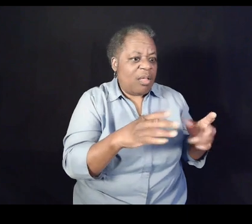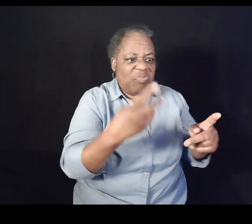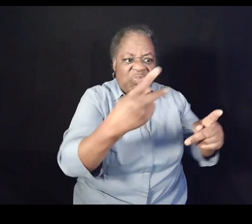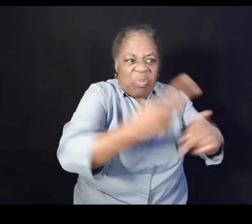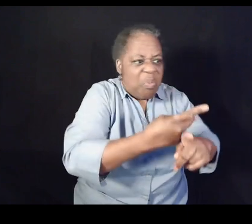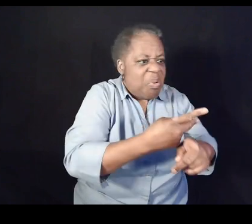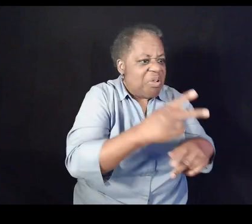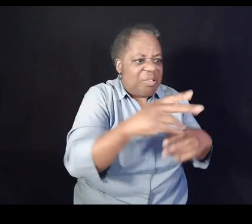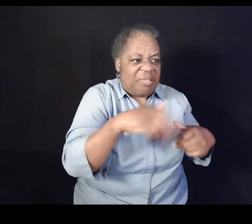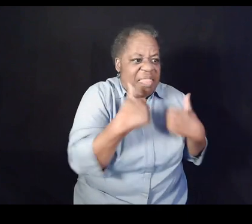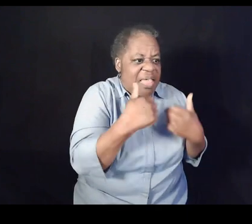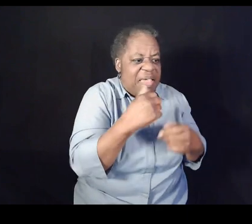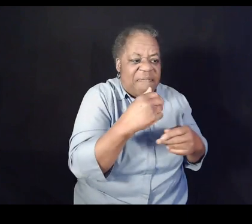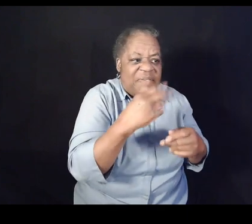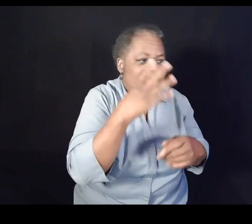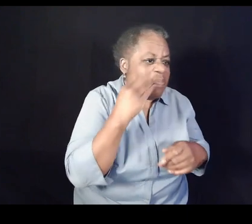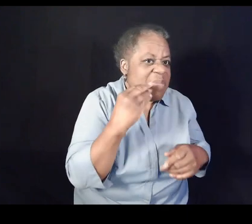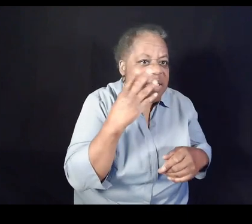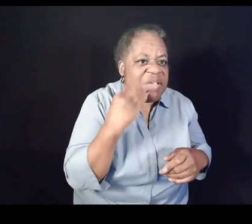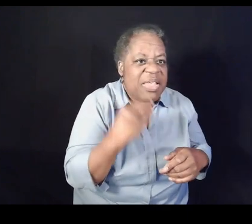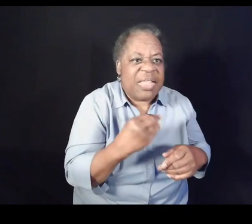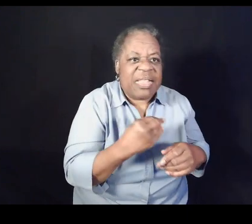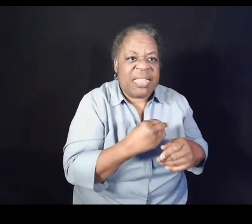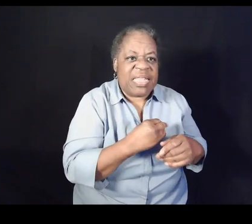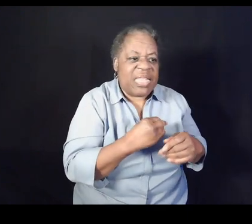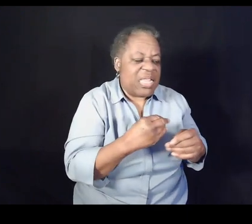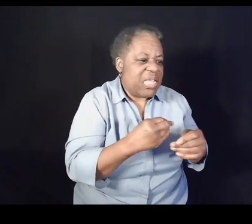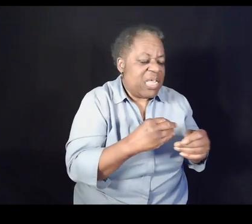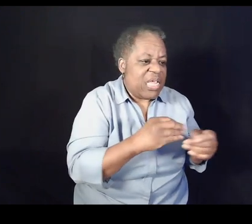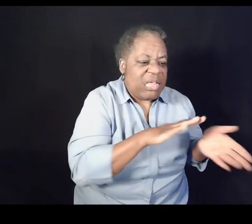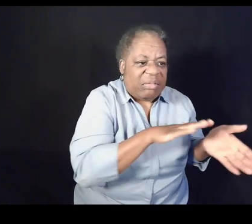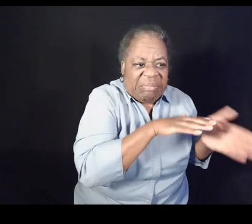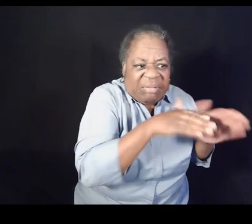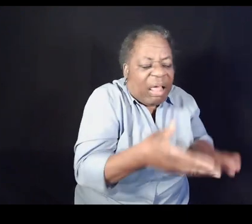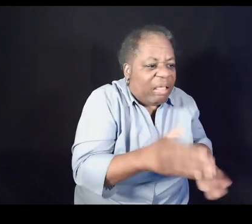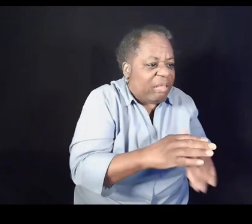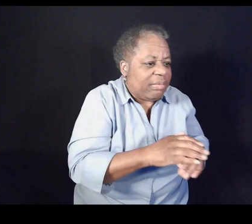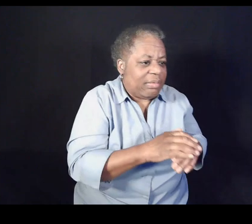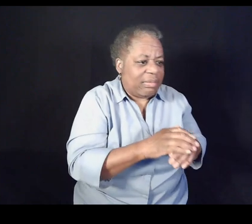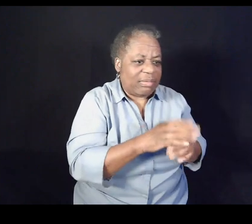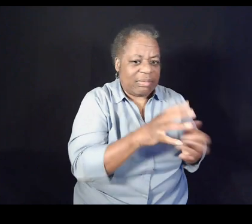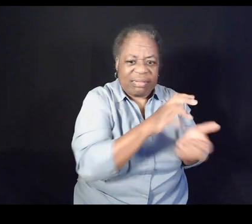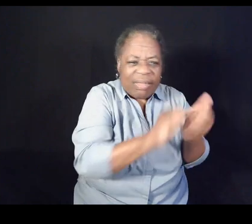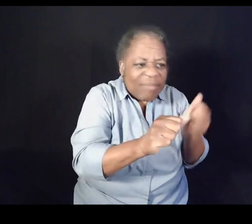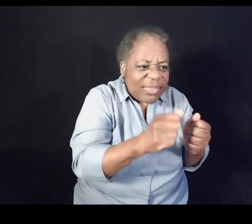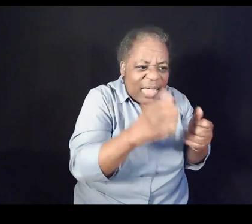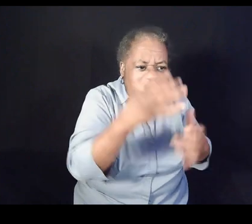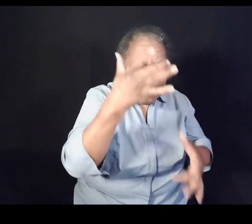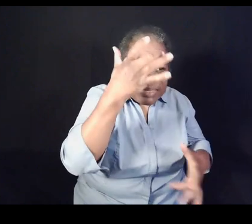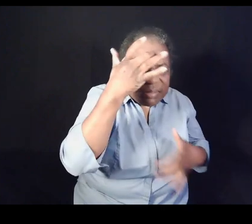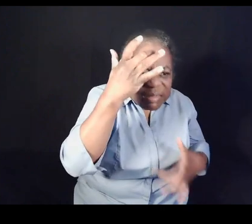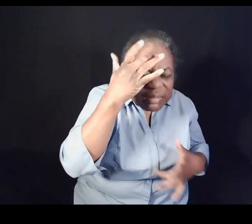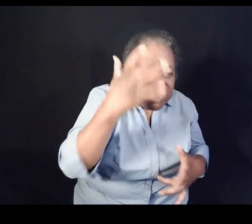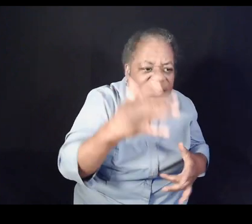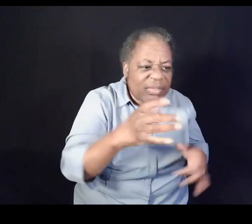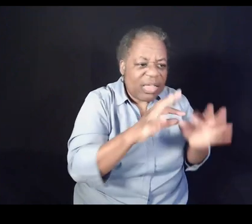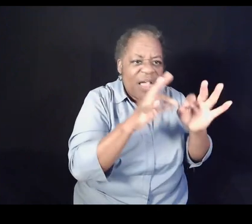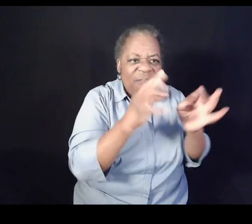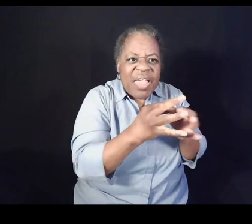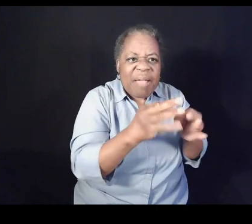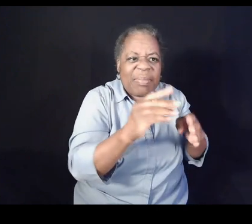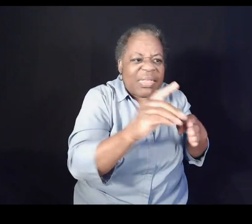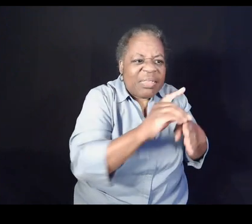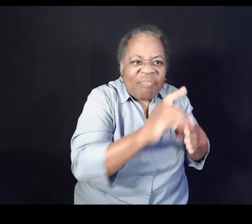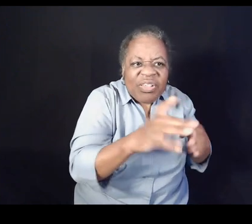life experiences, tragic losses, devastating diseases, family dysfunction,